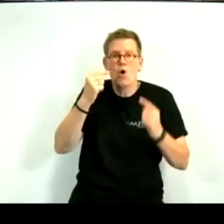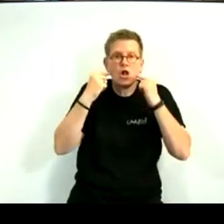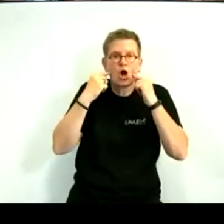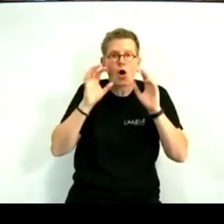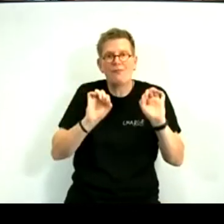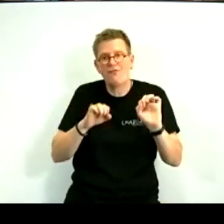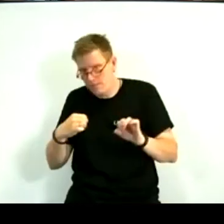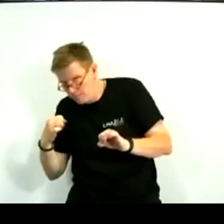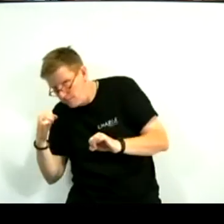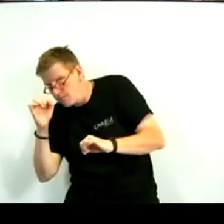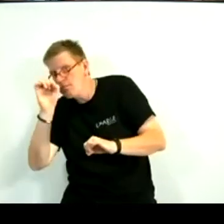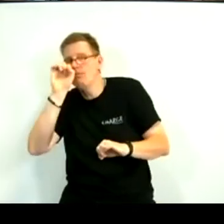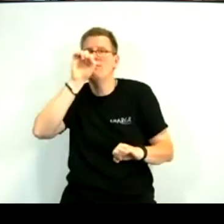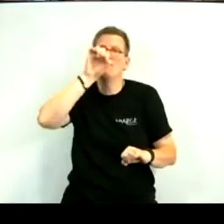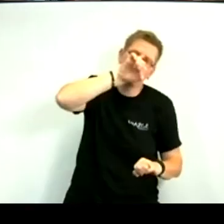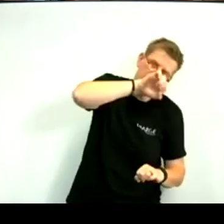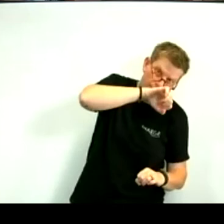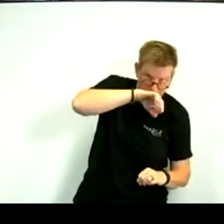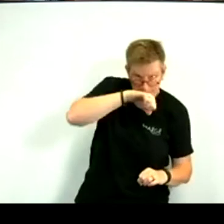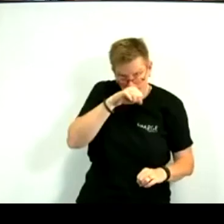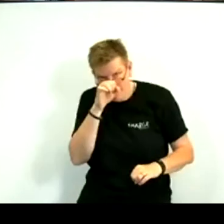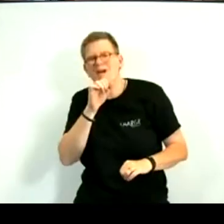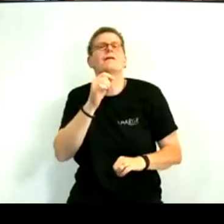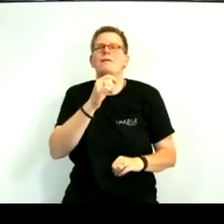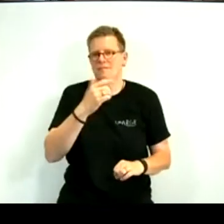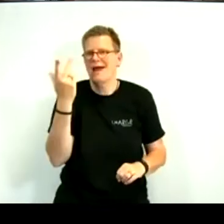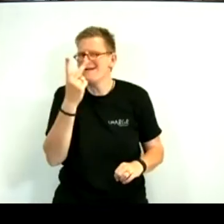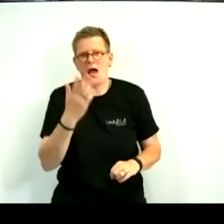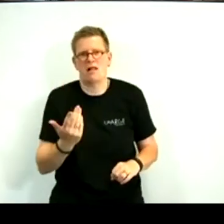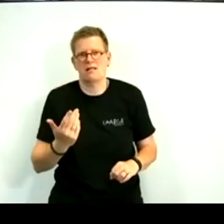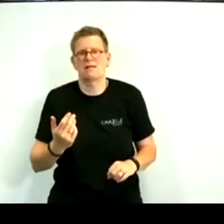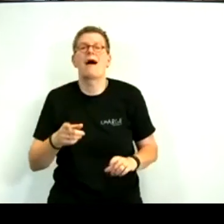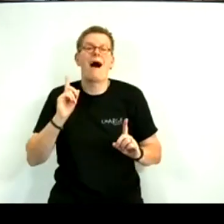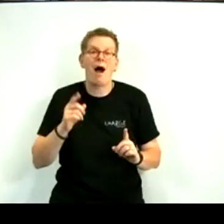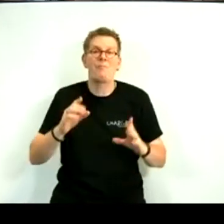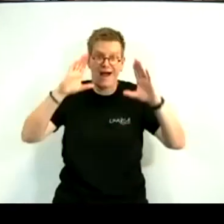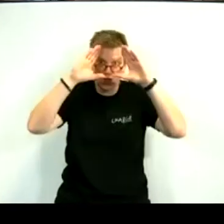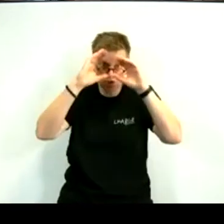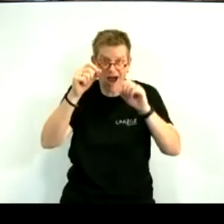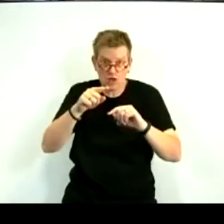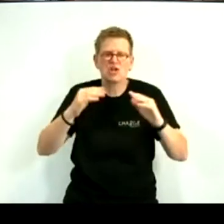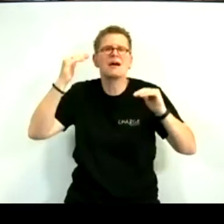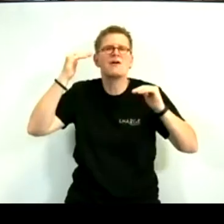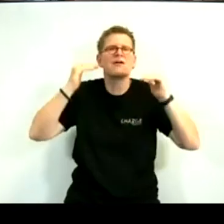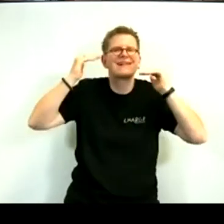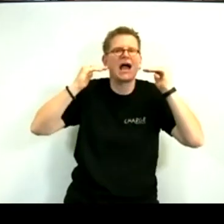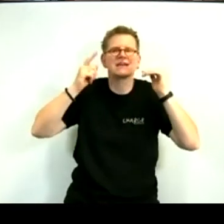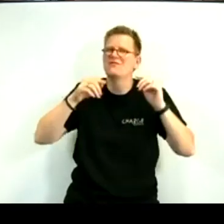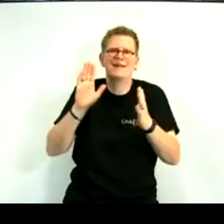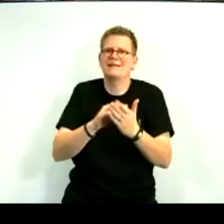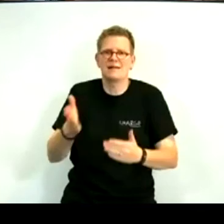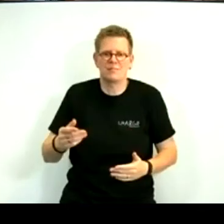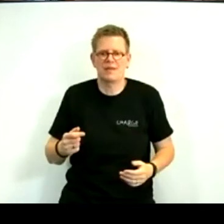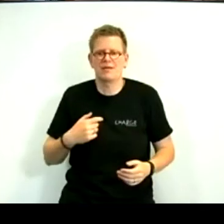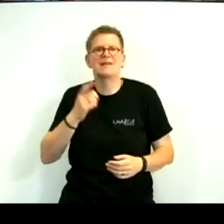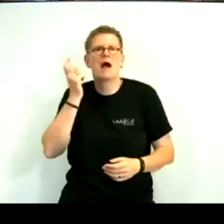isn't working, every time you move, when you're trying to visually fixate on something,